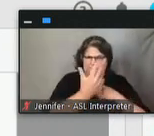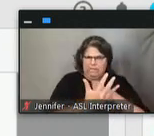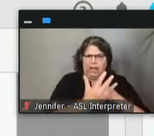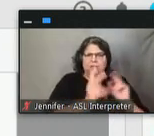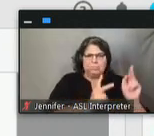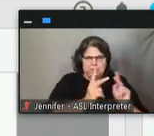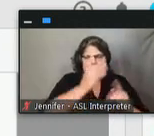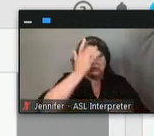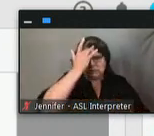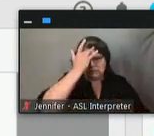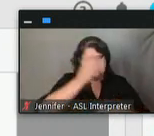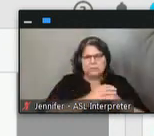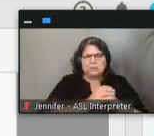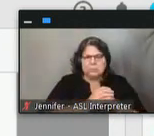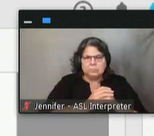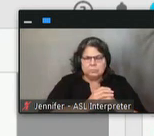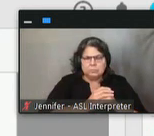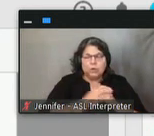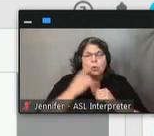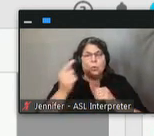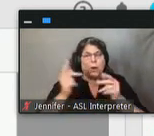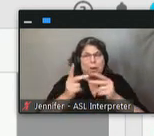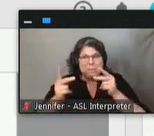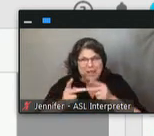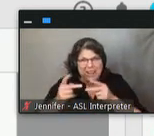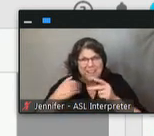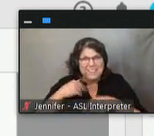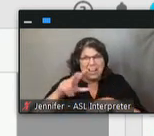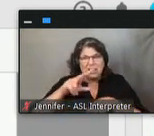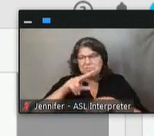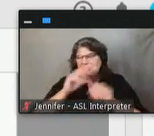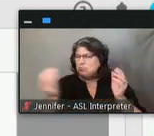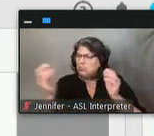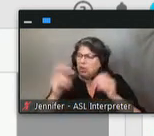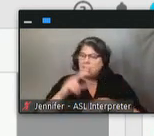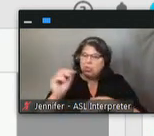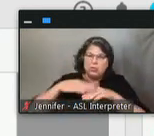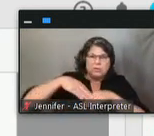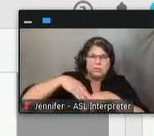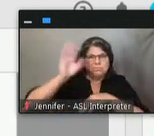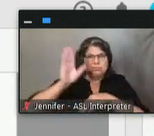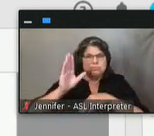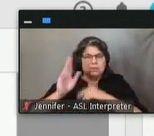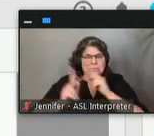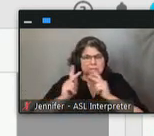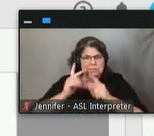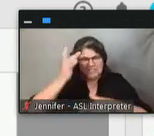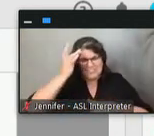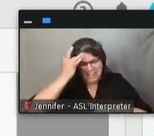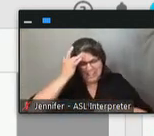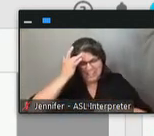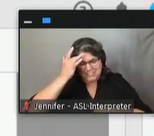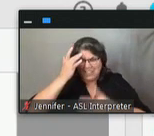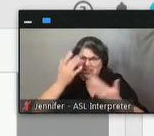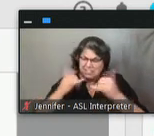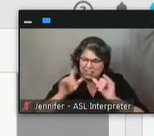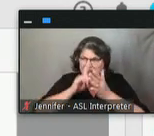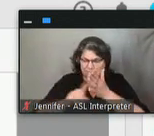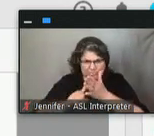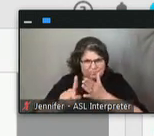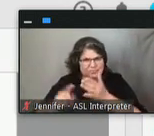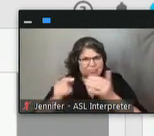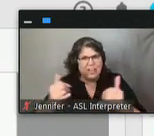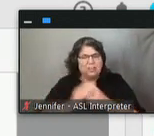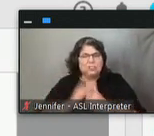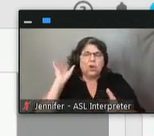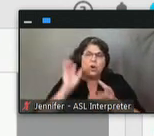cases, and 1 cluster with 30 plus cases that's ongoing at this time. So in total, we've had